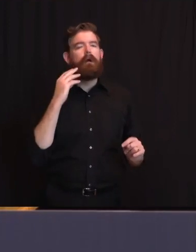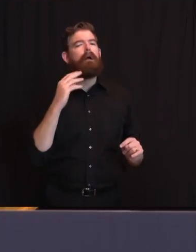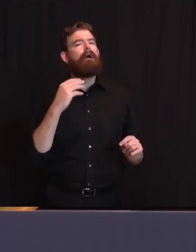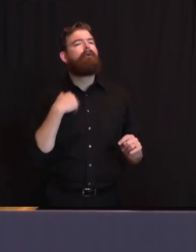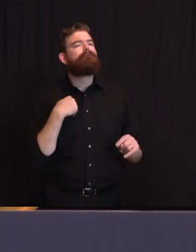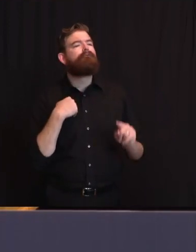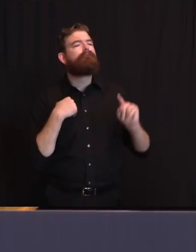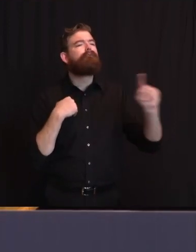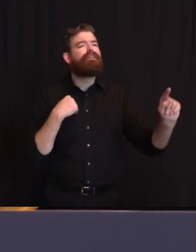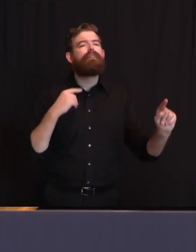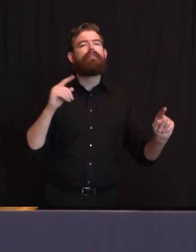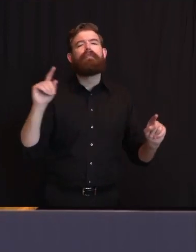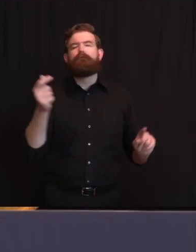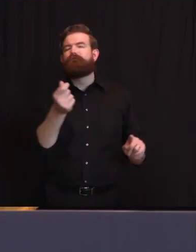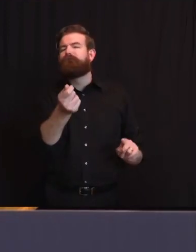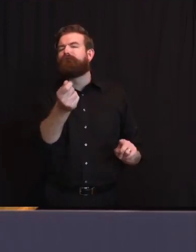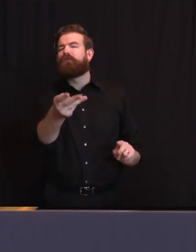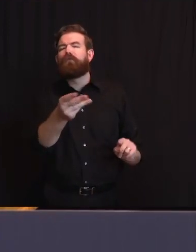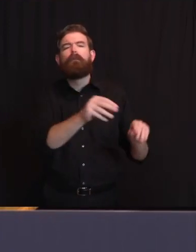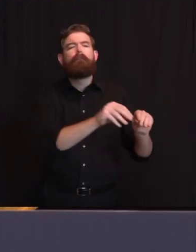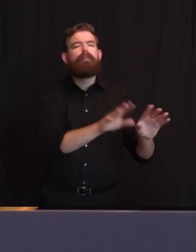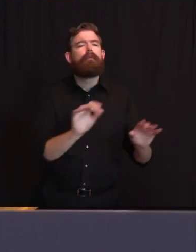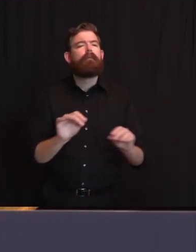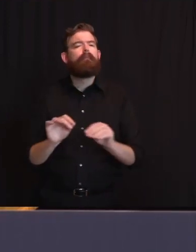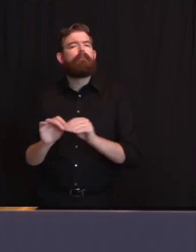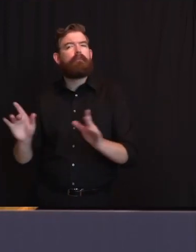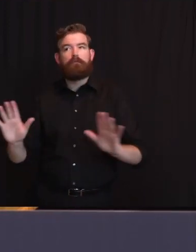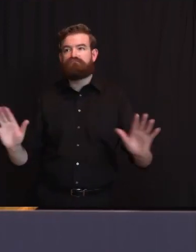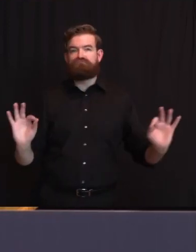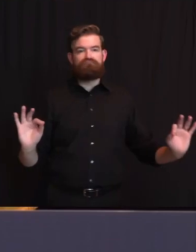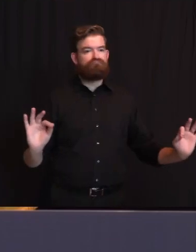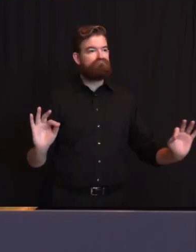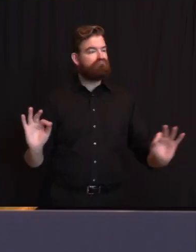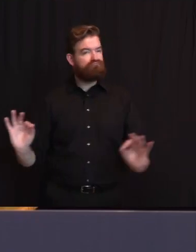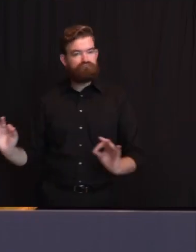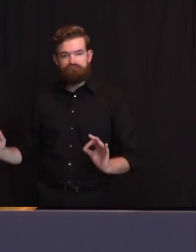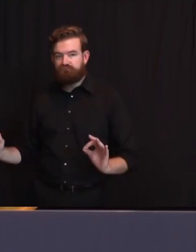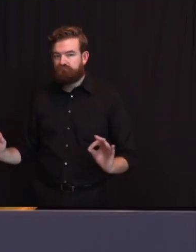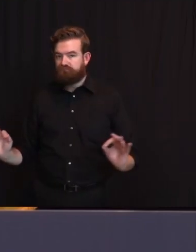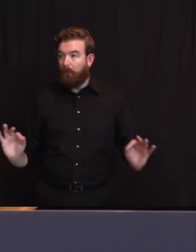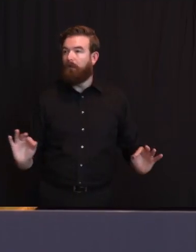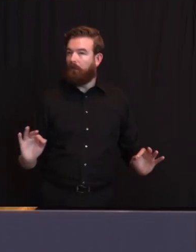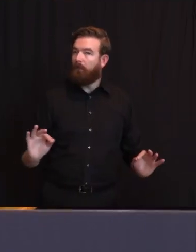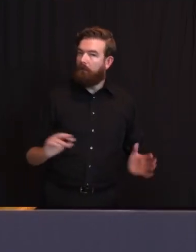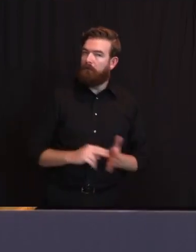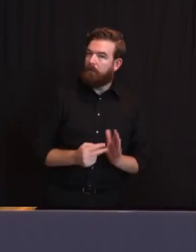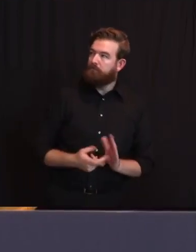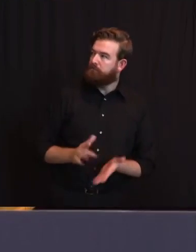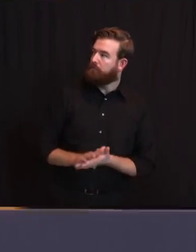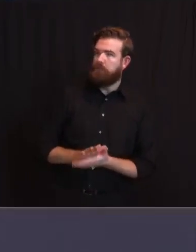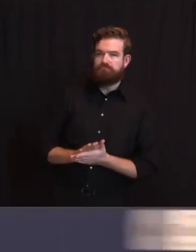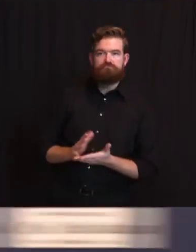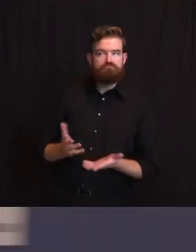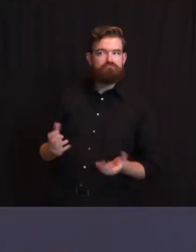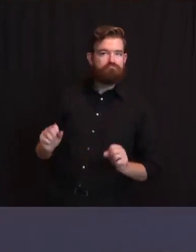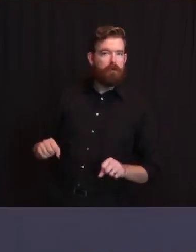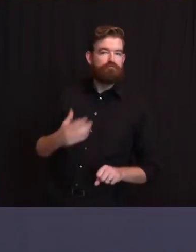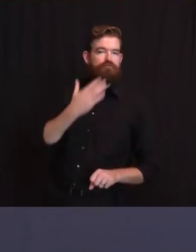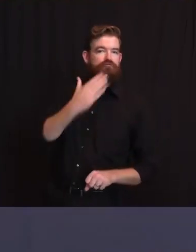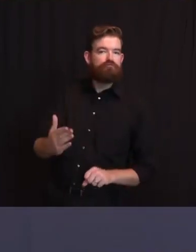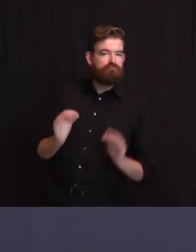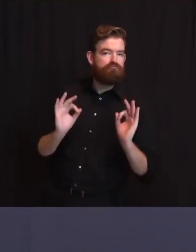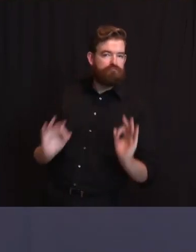and that gives us a lot of confidence kicking into the fall. You good with that? Okay. Pat, on pursuits, please. Sure. We